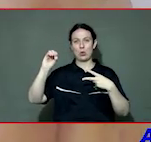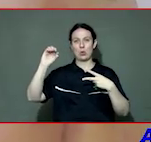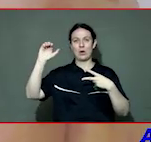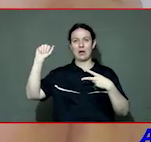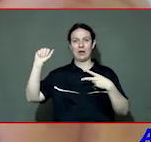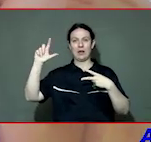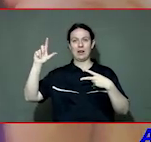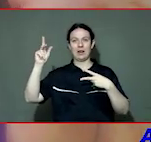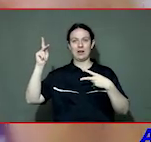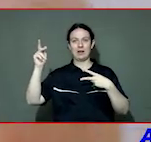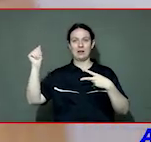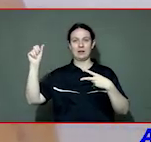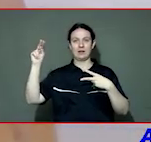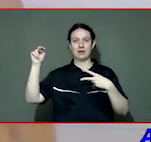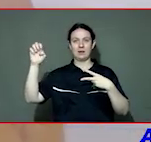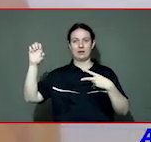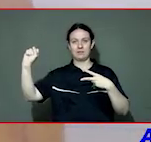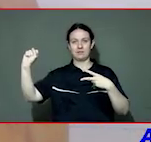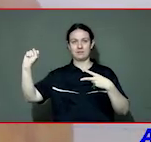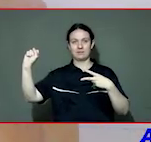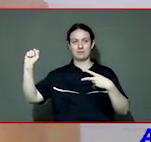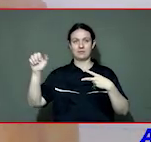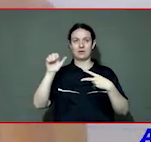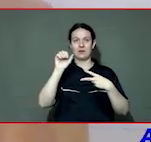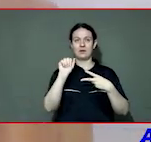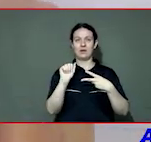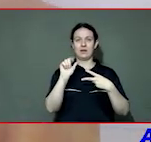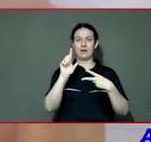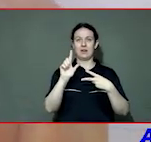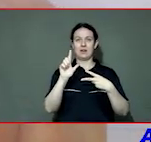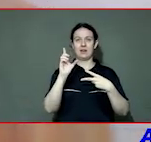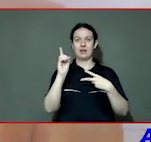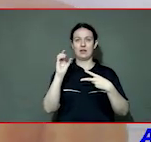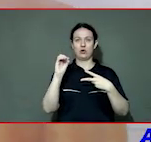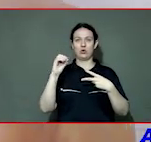haloalkanes, my aldehydes,